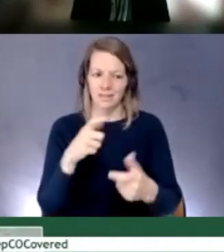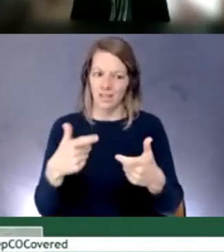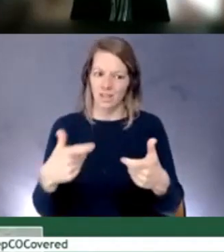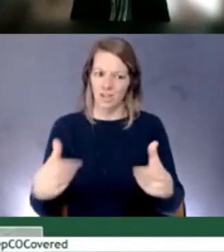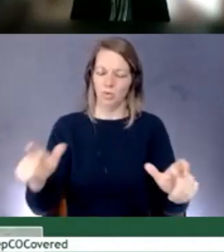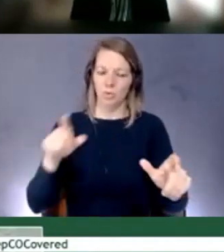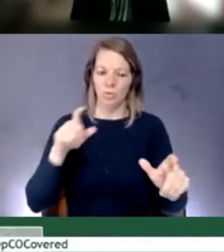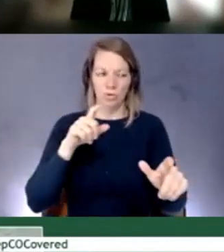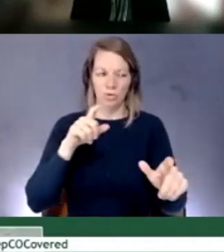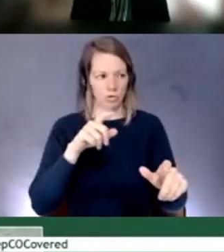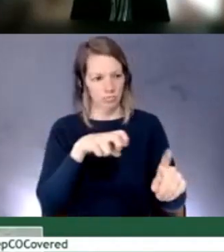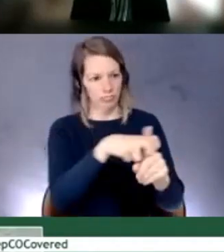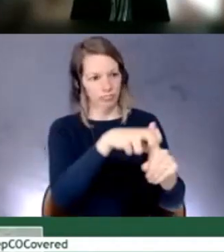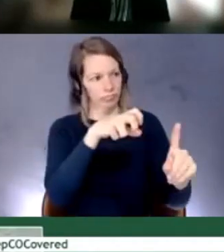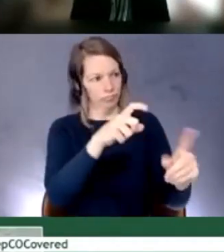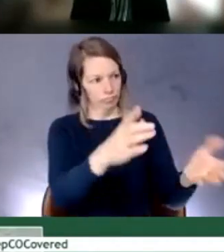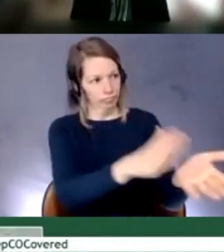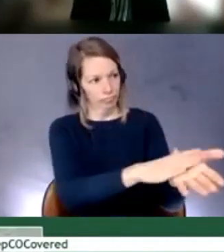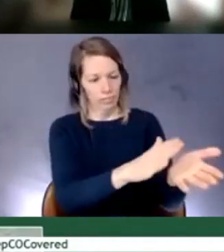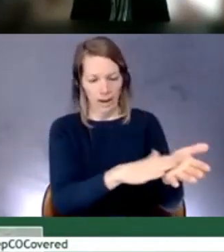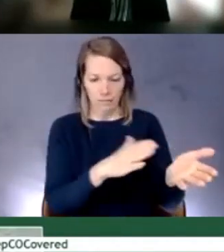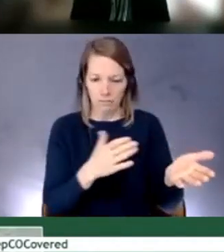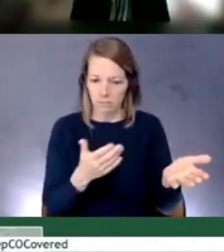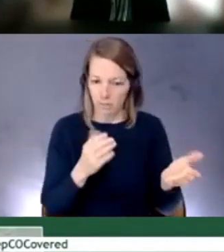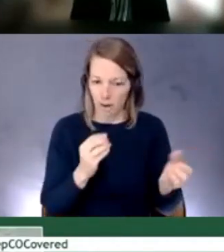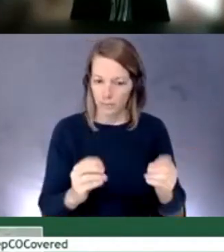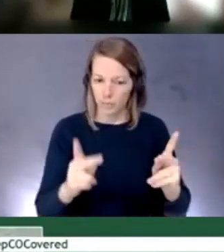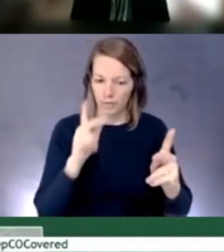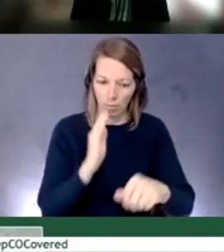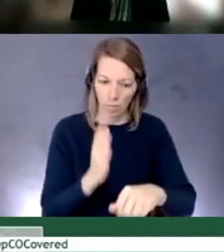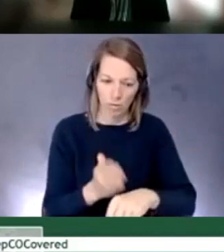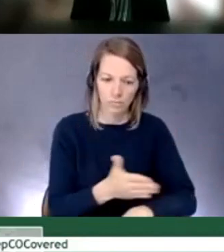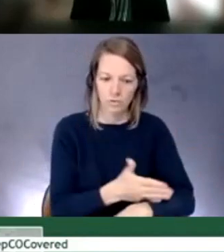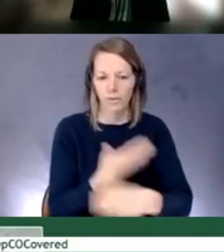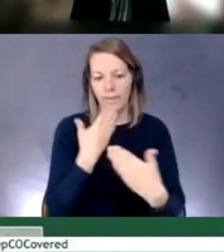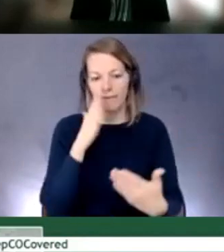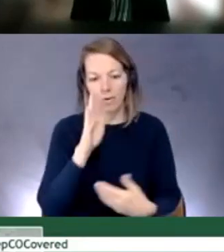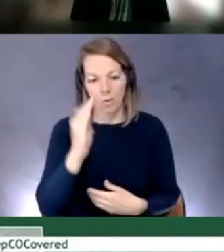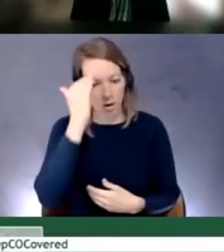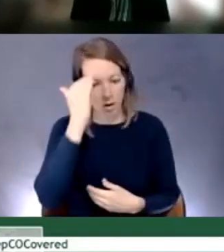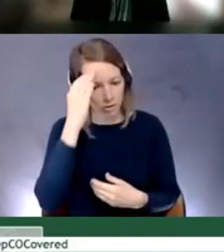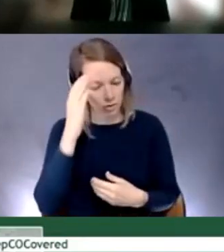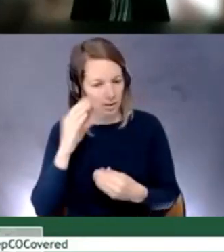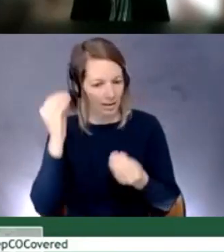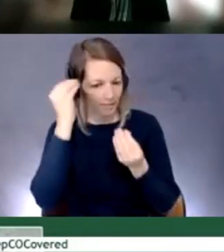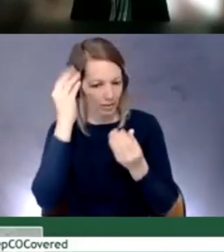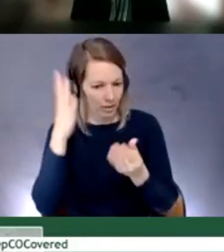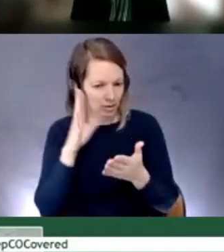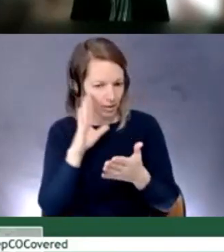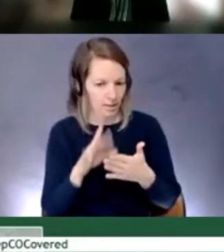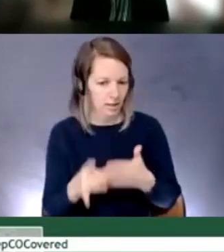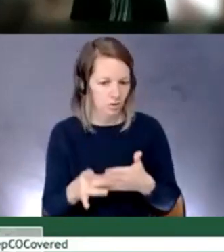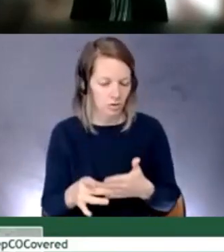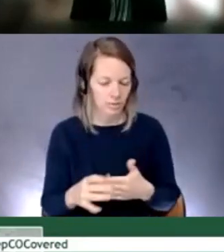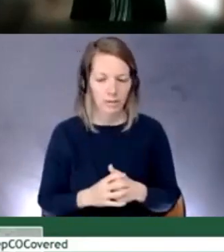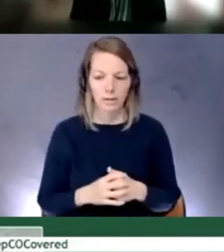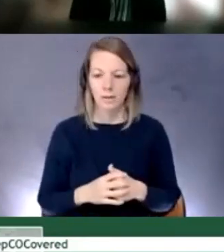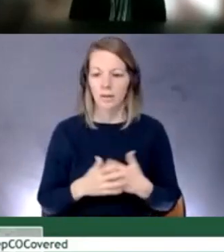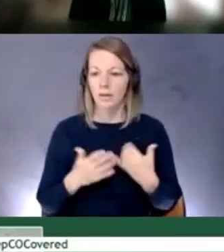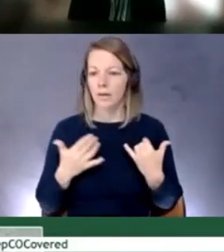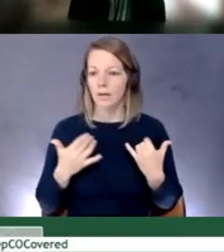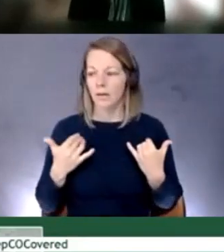out and an opportunity. So thank you, as always, Dr. Diab, for your knowledge and insights and leadership. All right, now let's